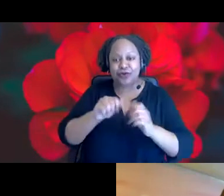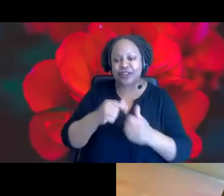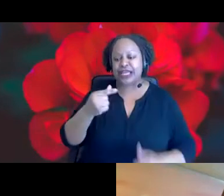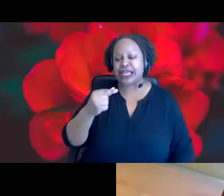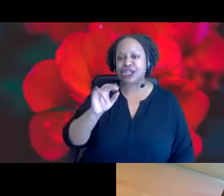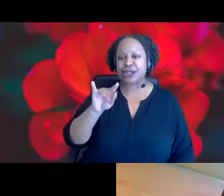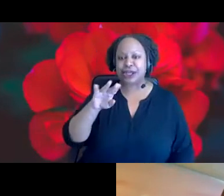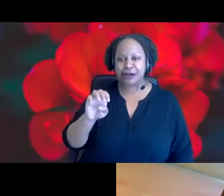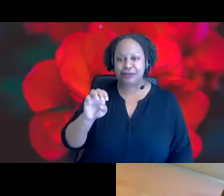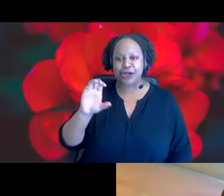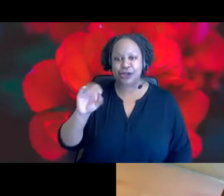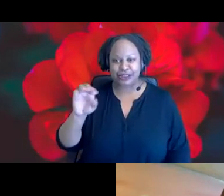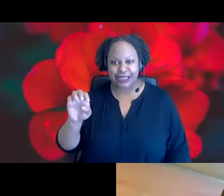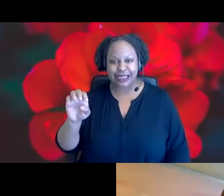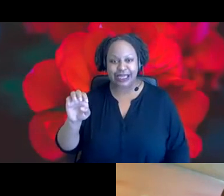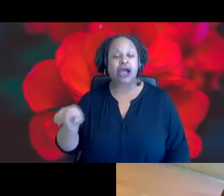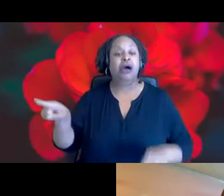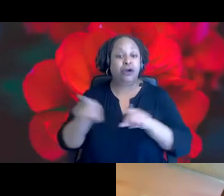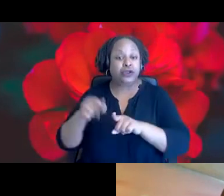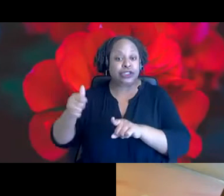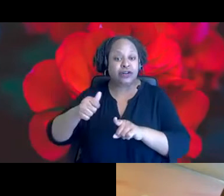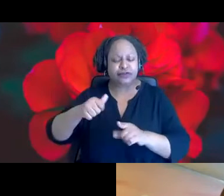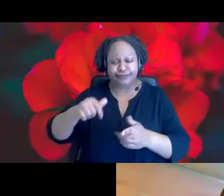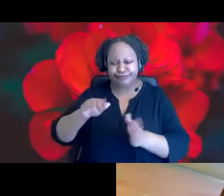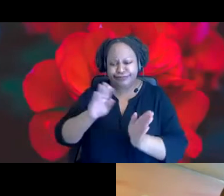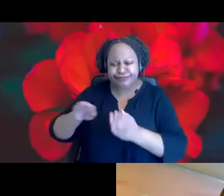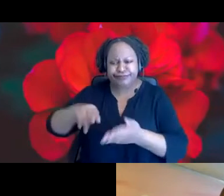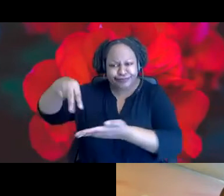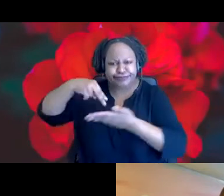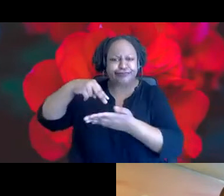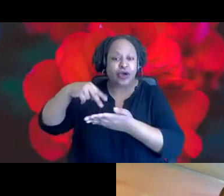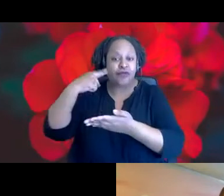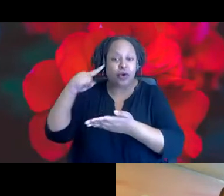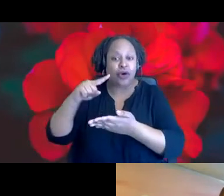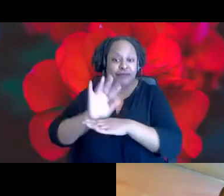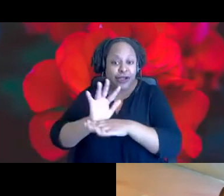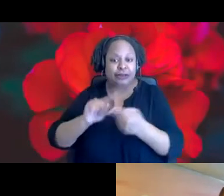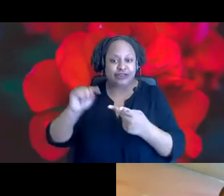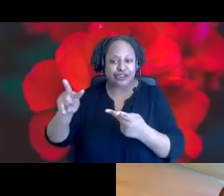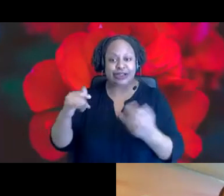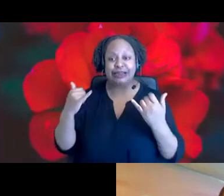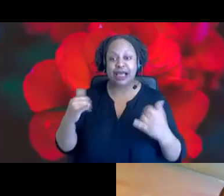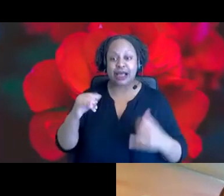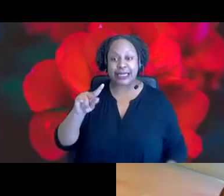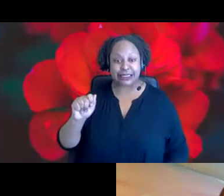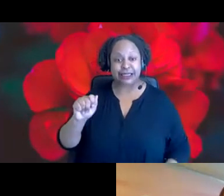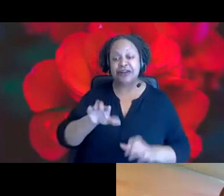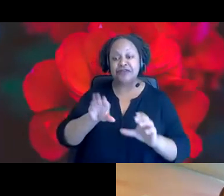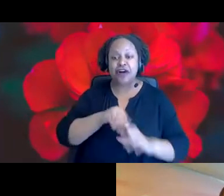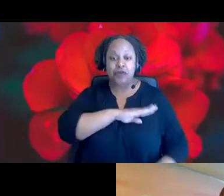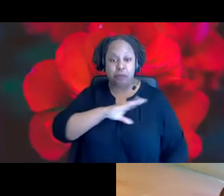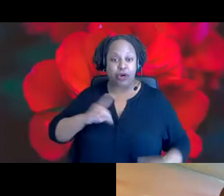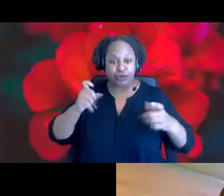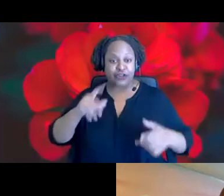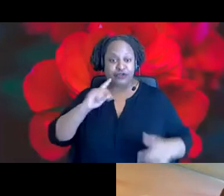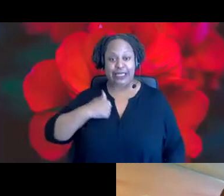choreographs extensively for film and television. Anissa is on the board of directors for Canada's National Ballet School and volunteers for Dancing with Parkinson's